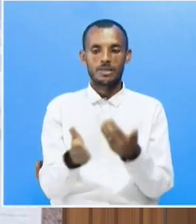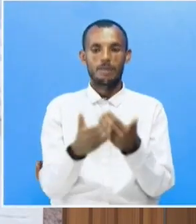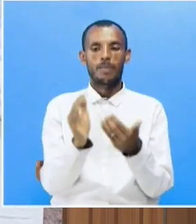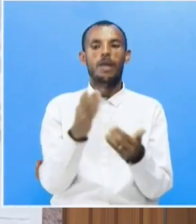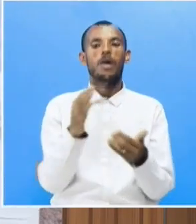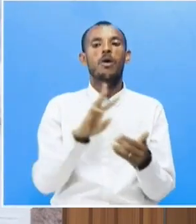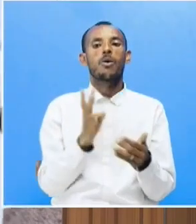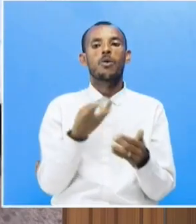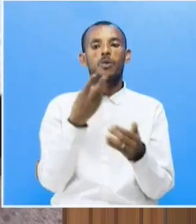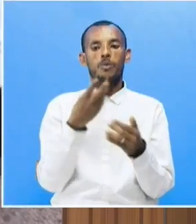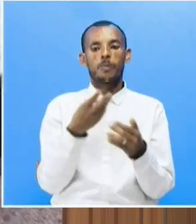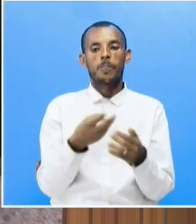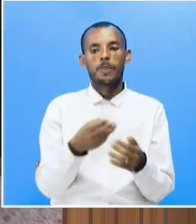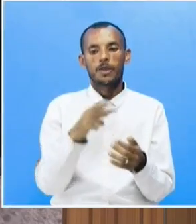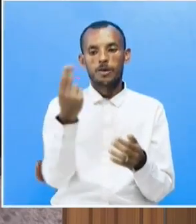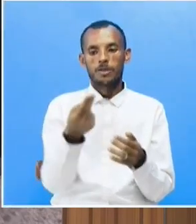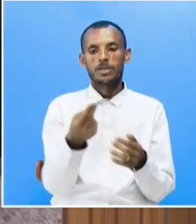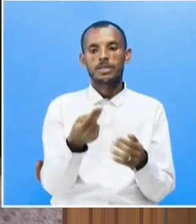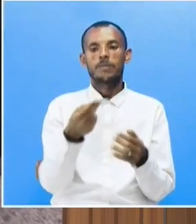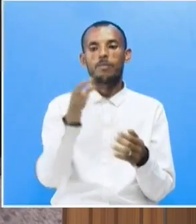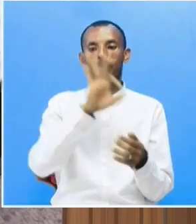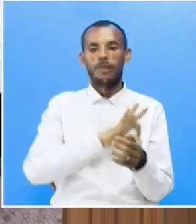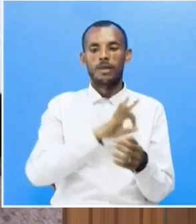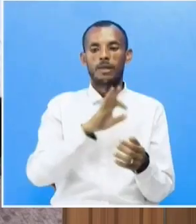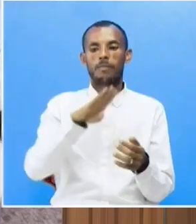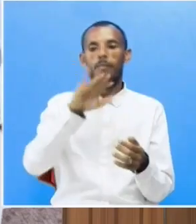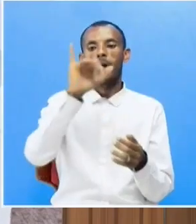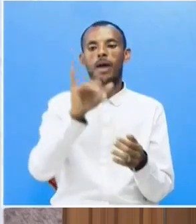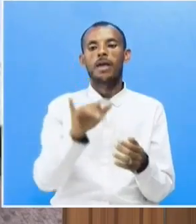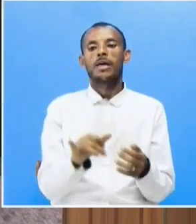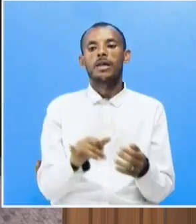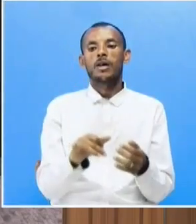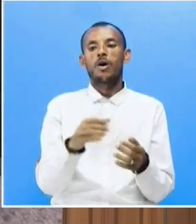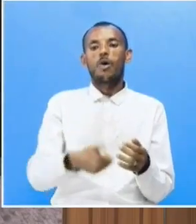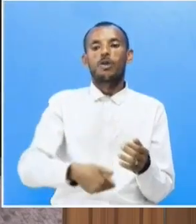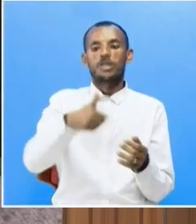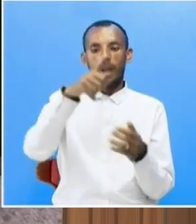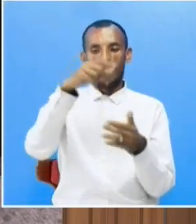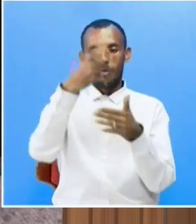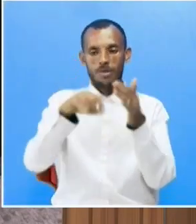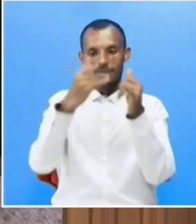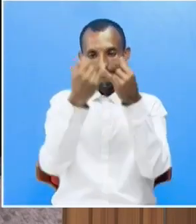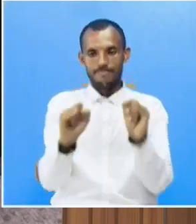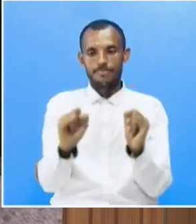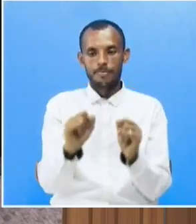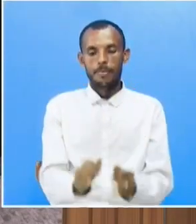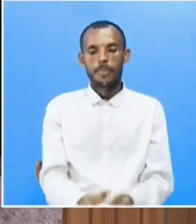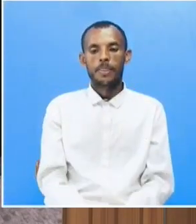you divide the profit by the original cost. Therefore, here,